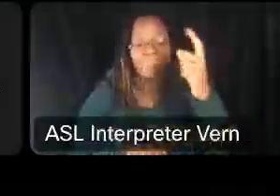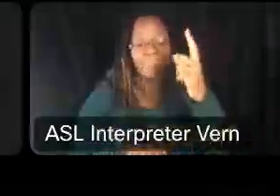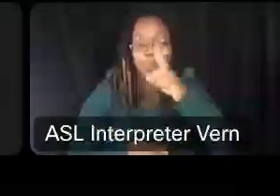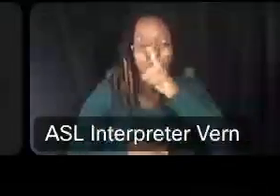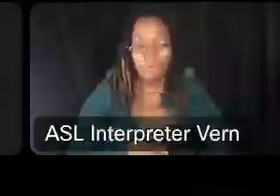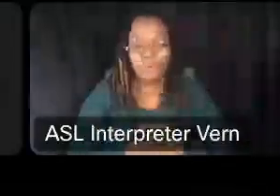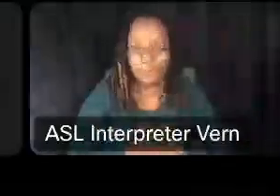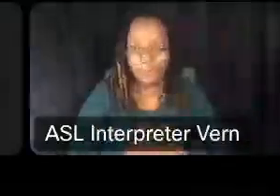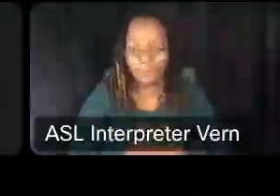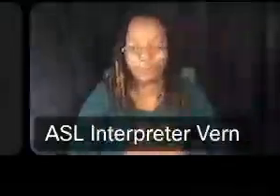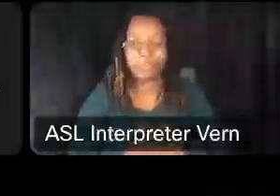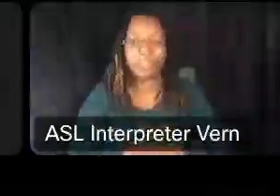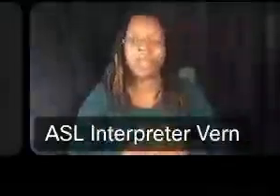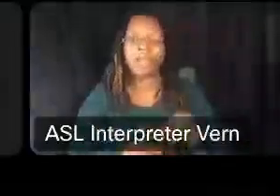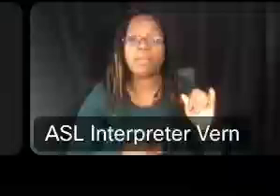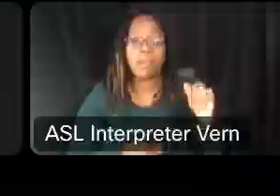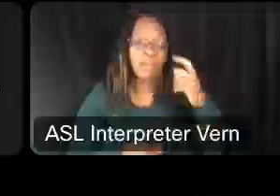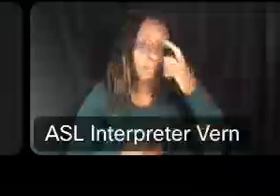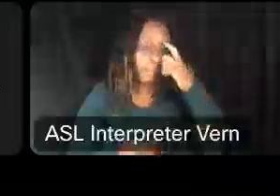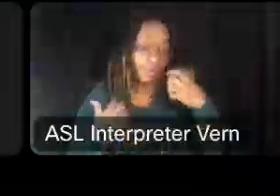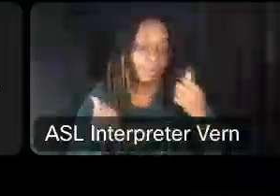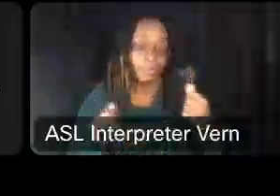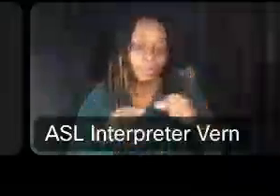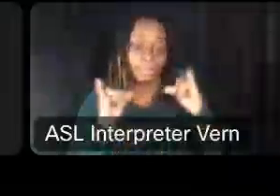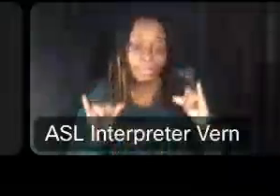for instance, in the mental health system,